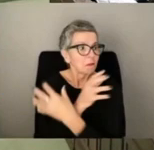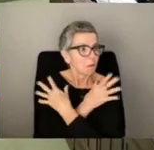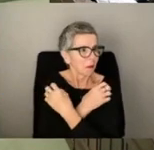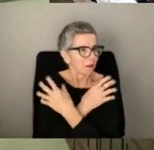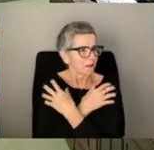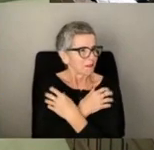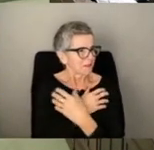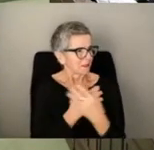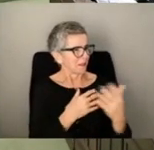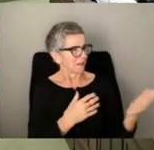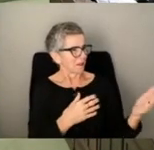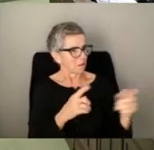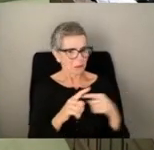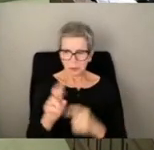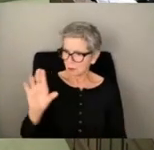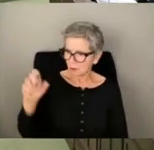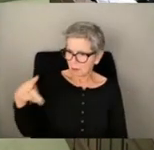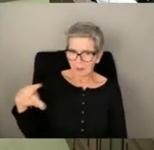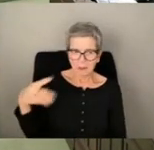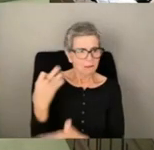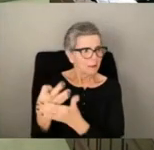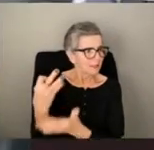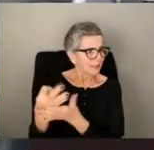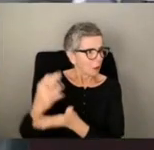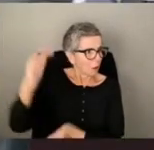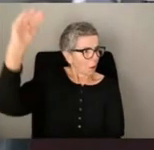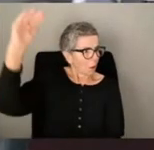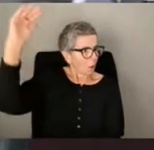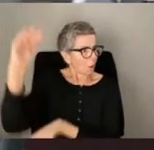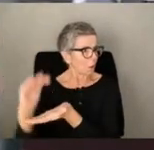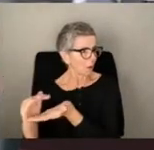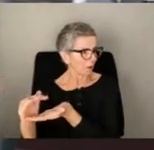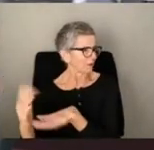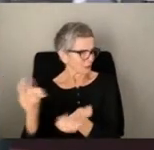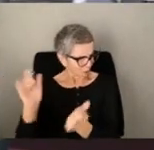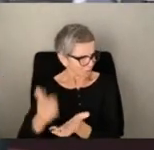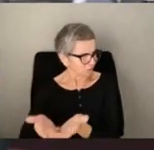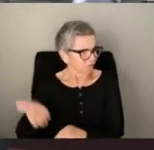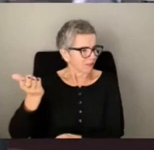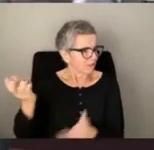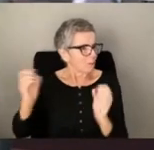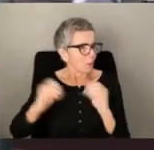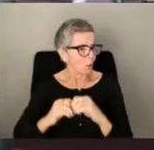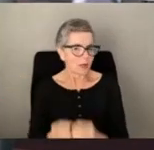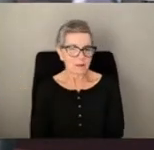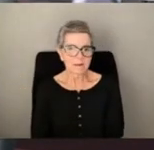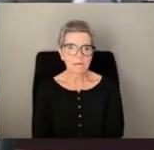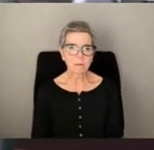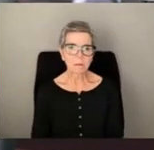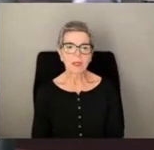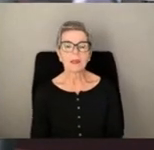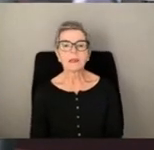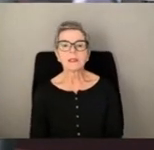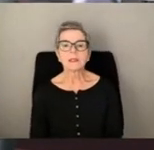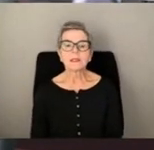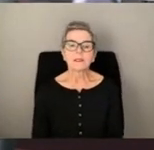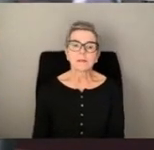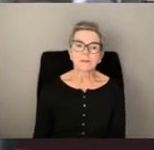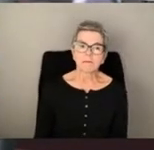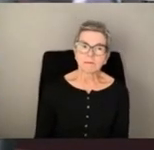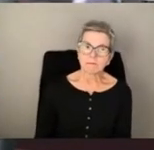Honourable Minister of Forestry and Parks. Mr. Speaker, the program that we've instituted here on this side of the House